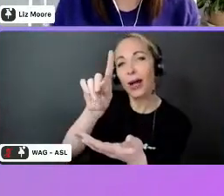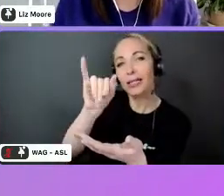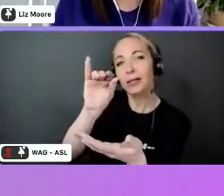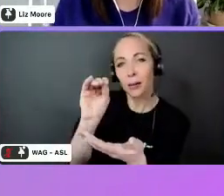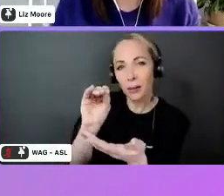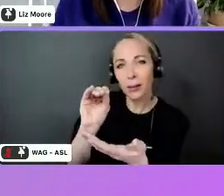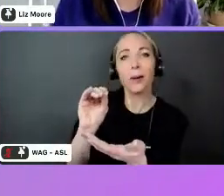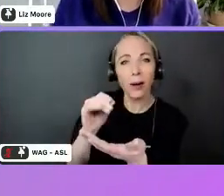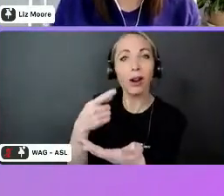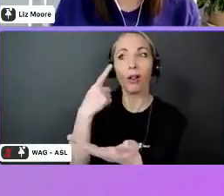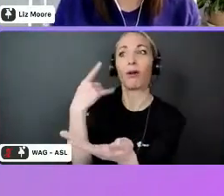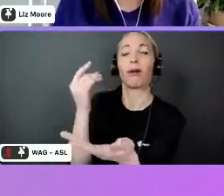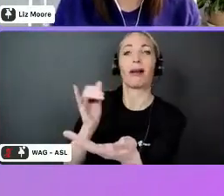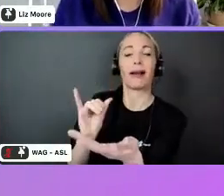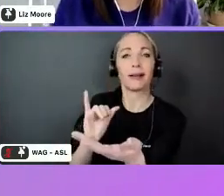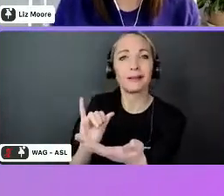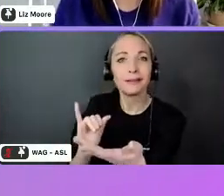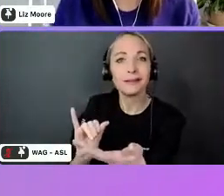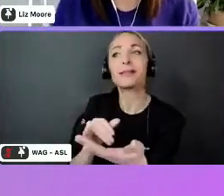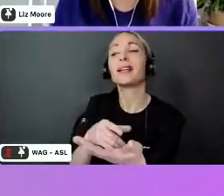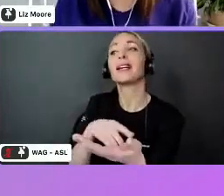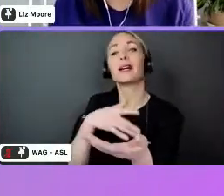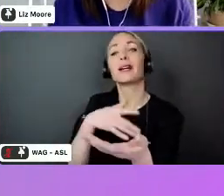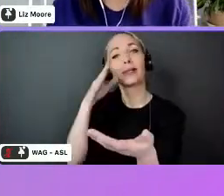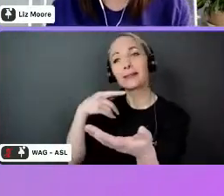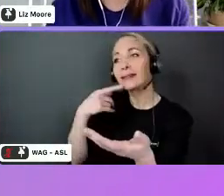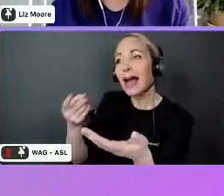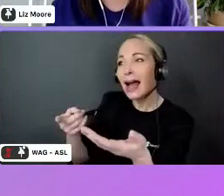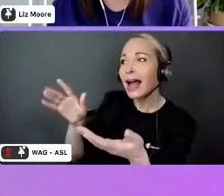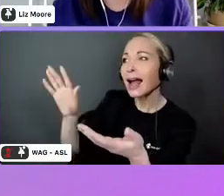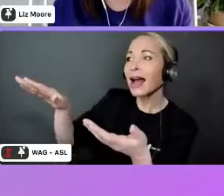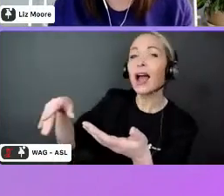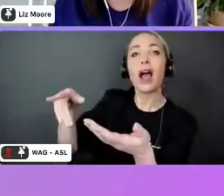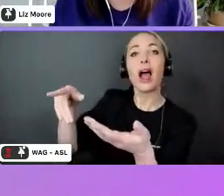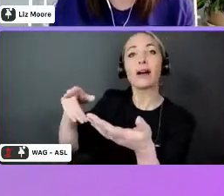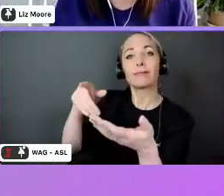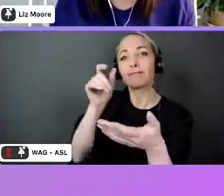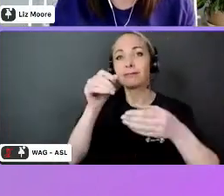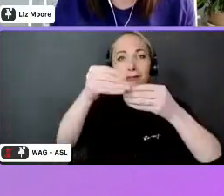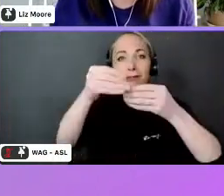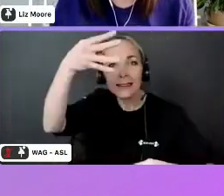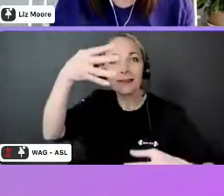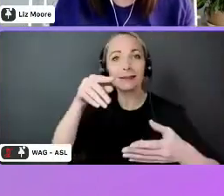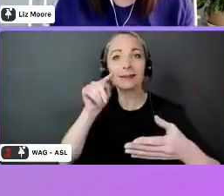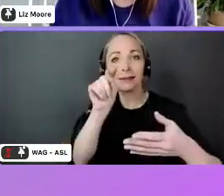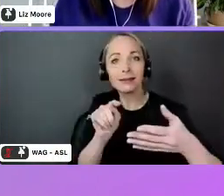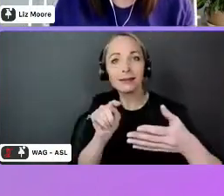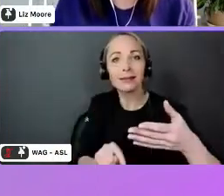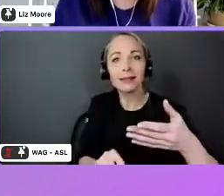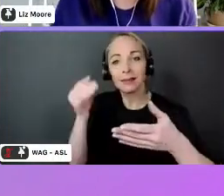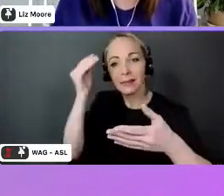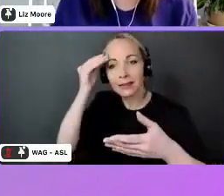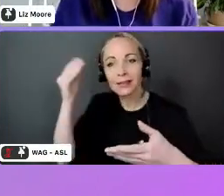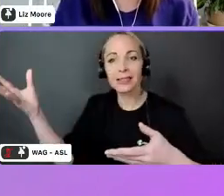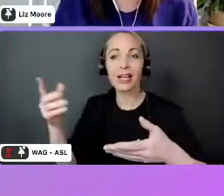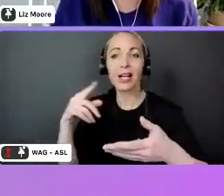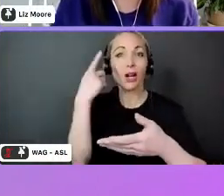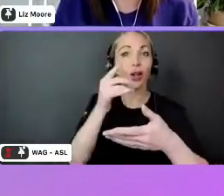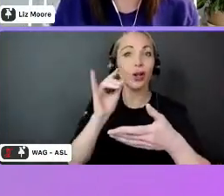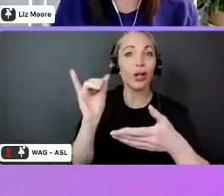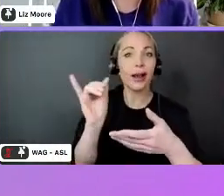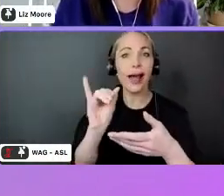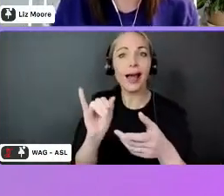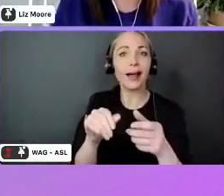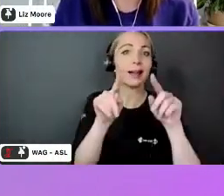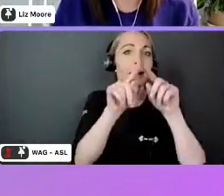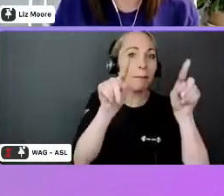correct markup or design. So we'll probably be able to identify the difference between a checkbox and a radio in most